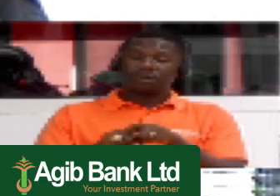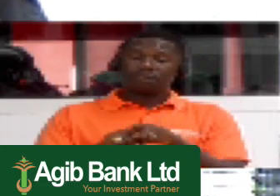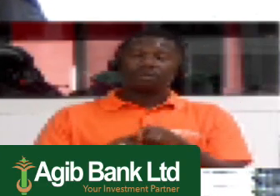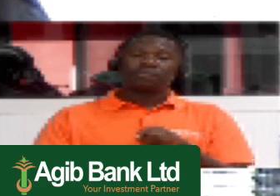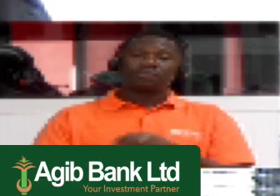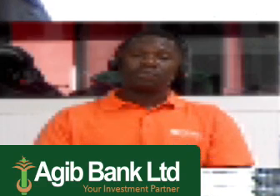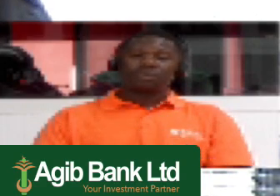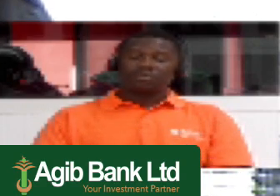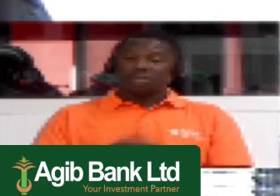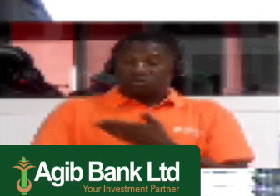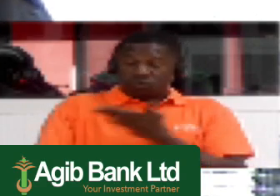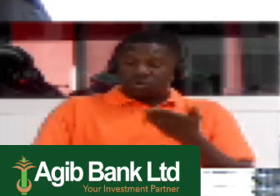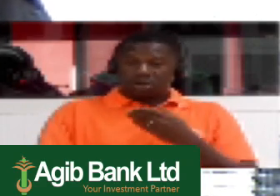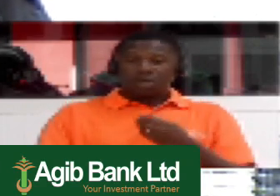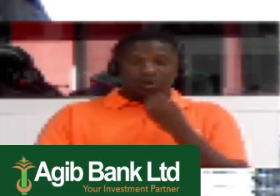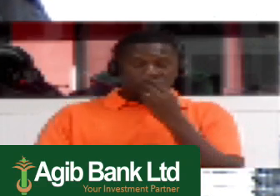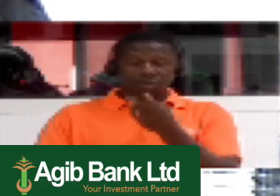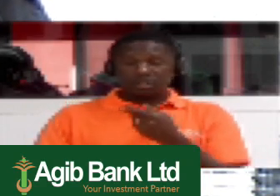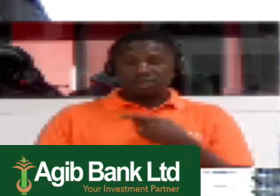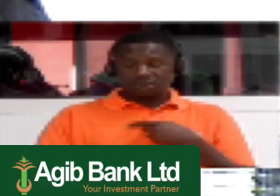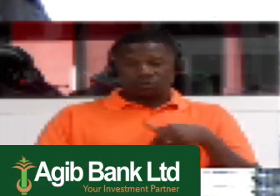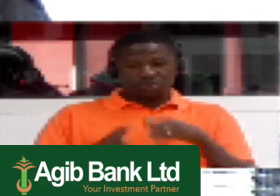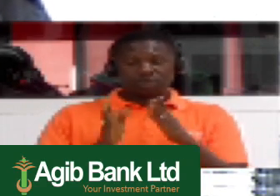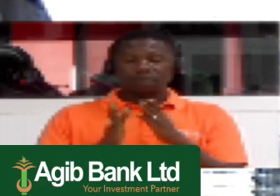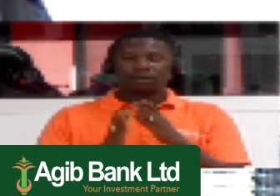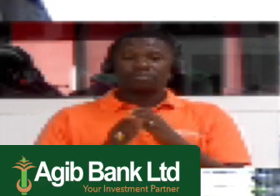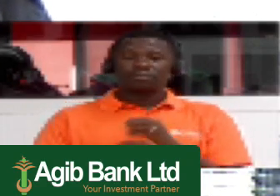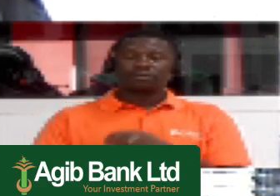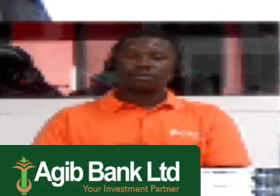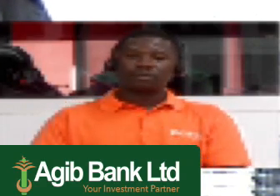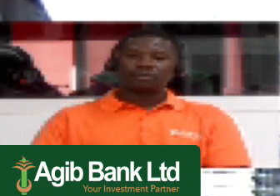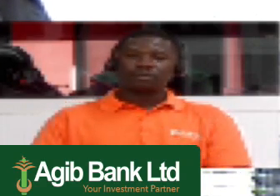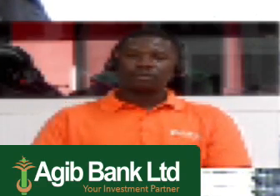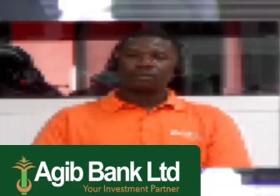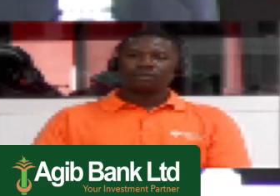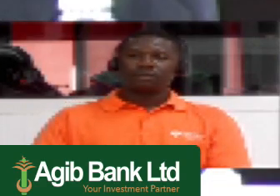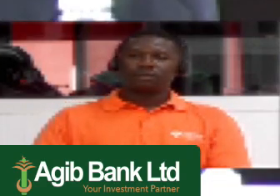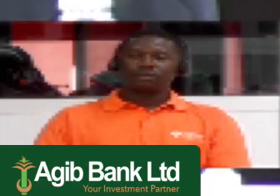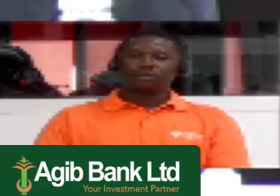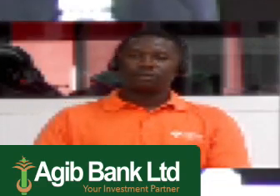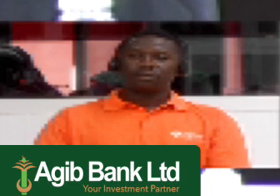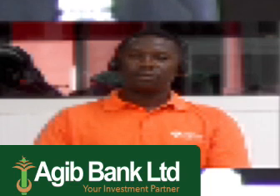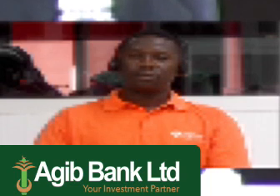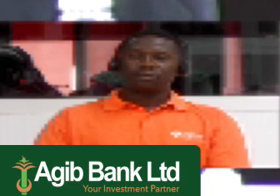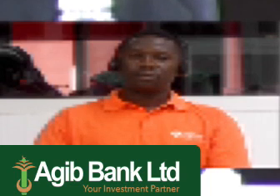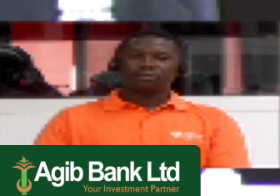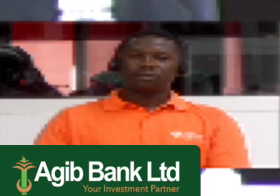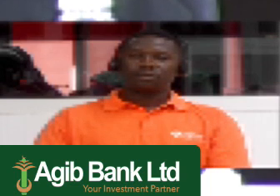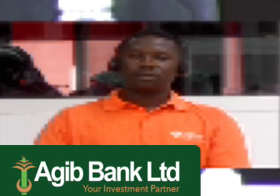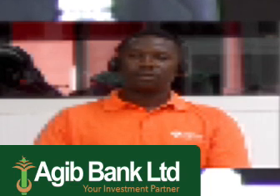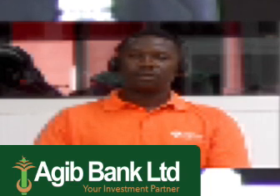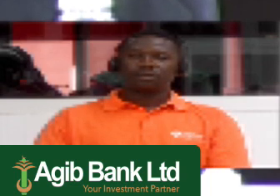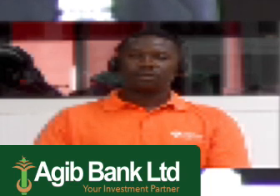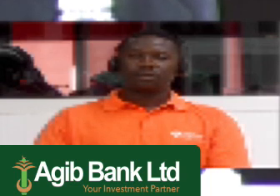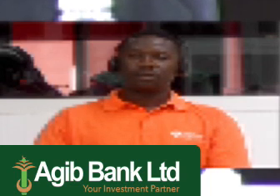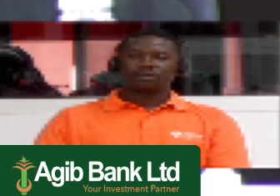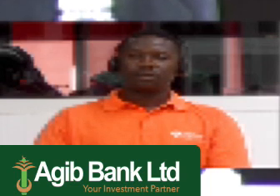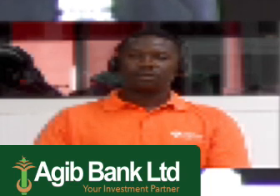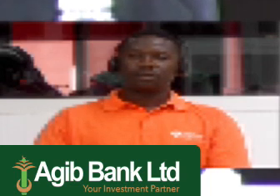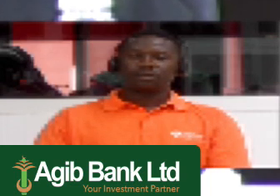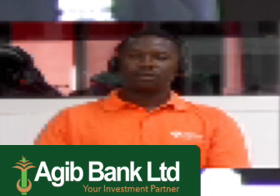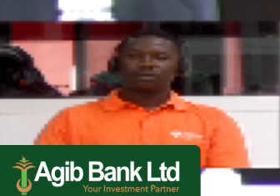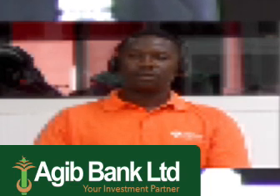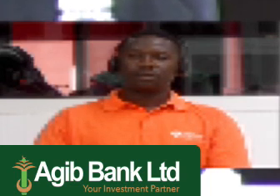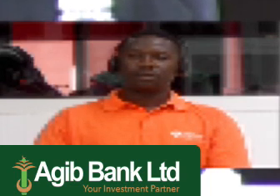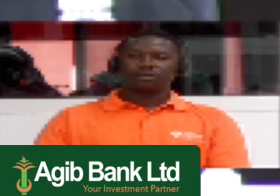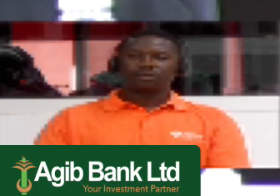nyama. That is why I said it the way I said it. So you are confirming that the orders that General